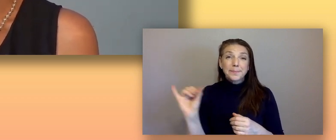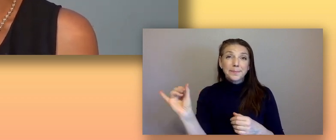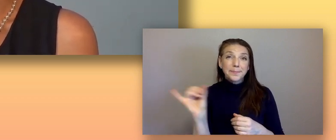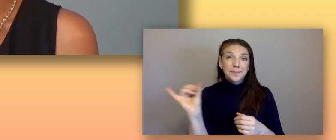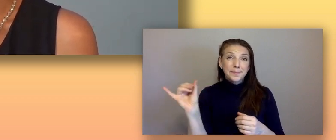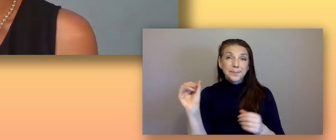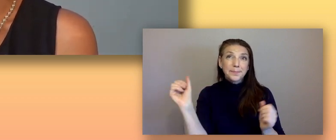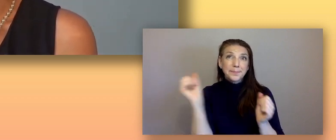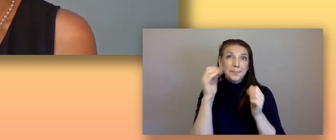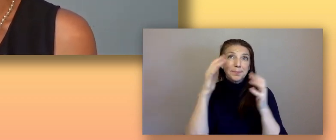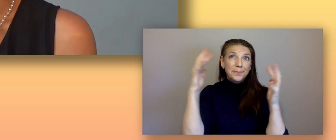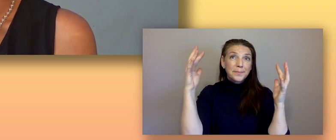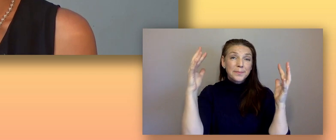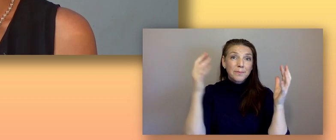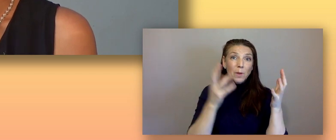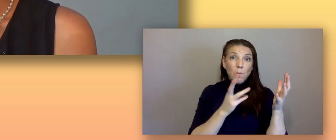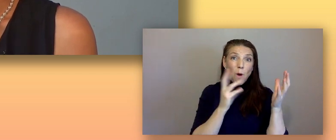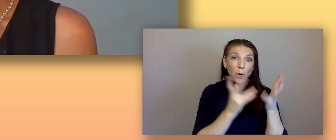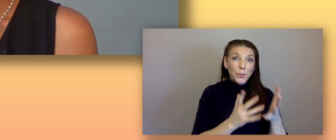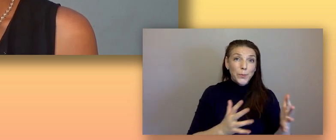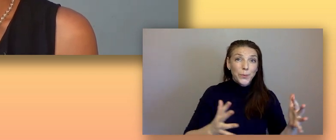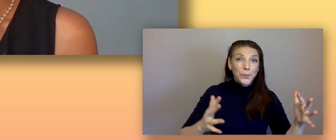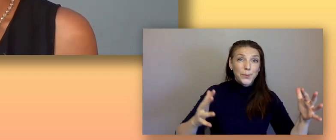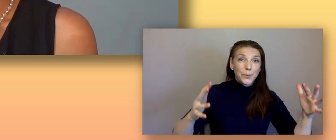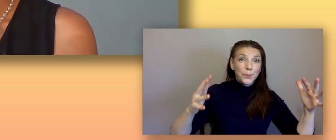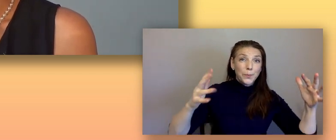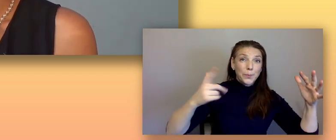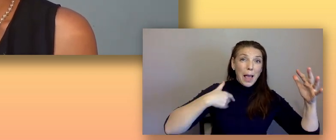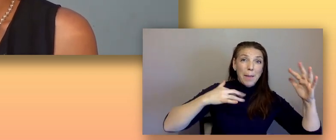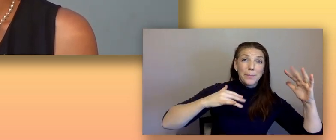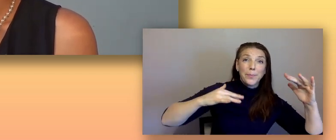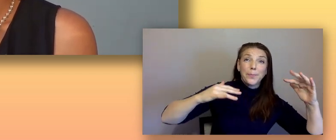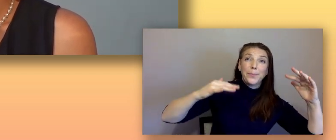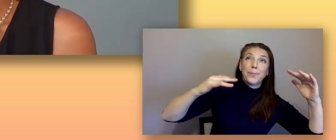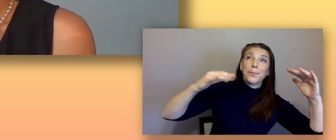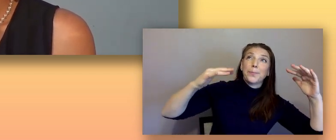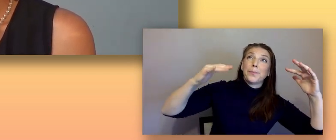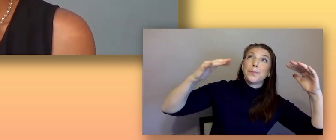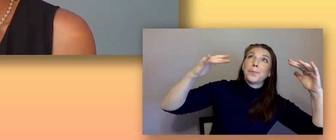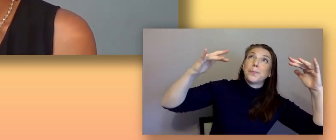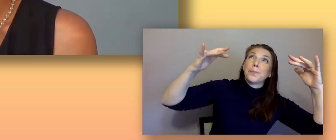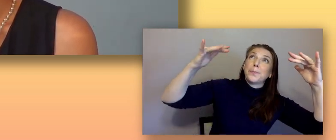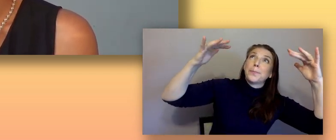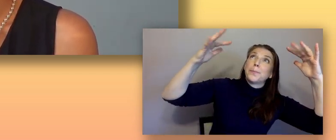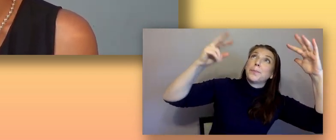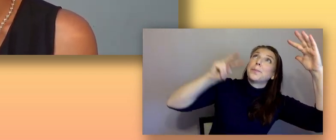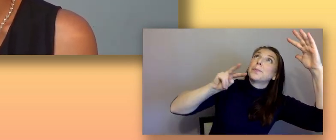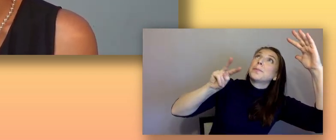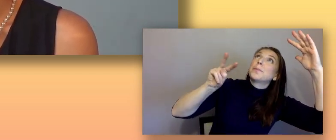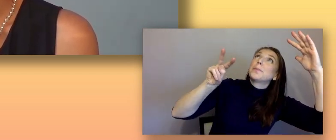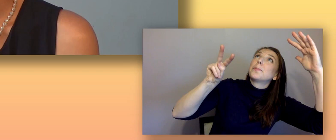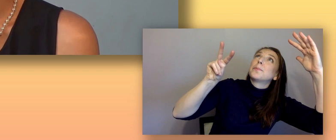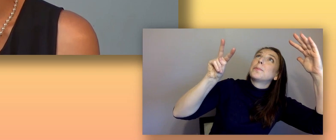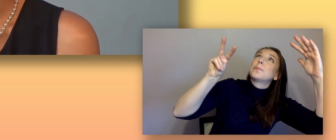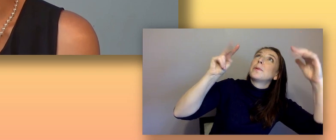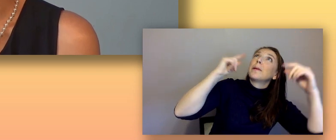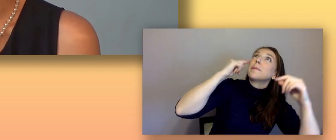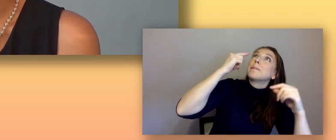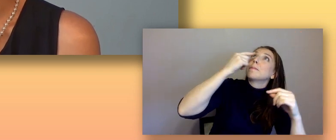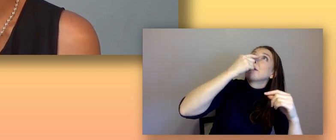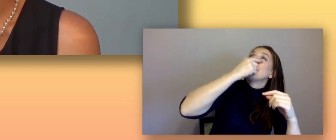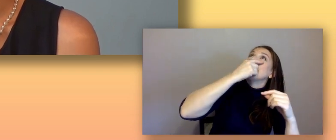at the bottom of a pool, staring up at the surface through eyes like